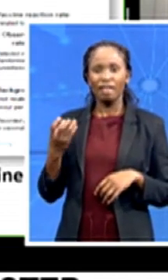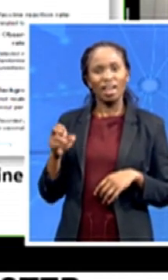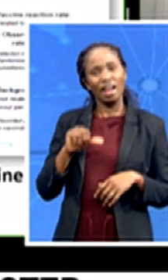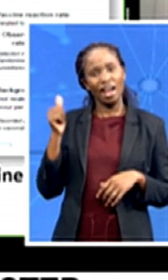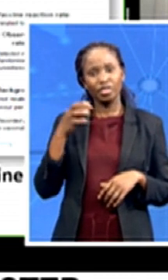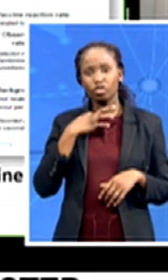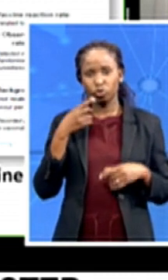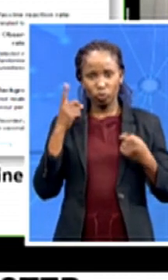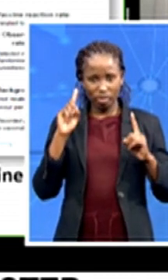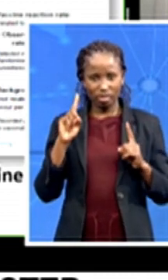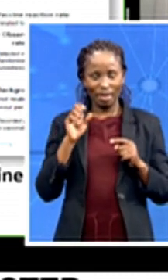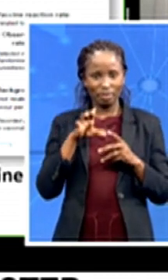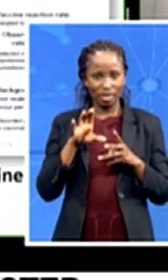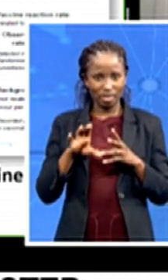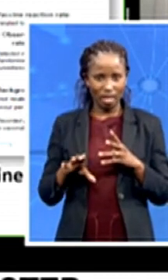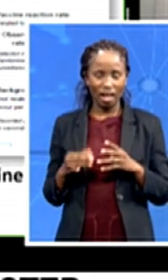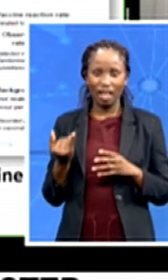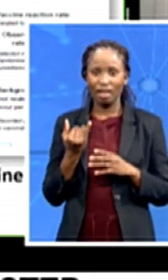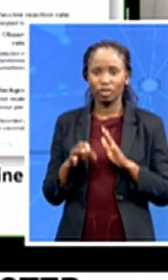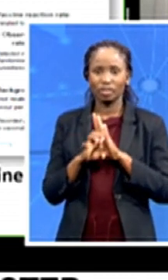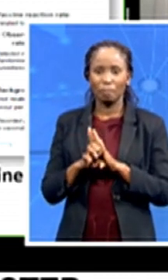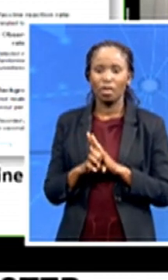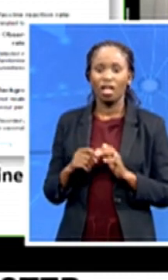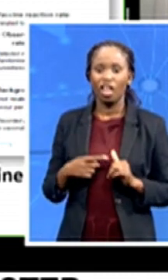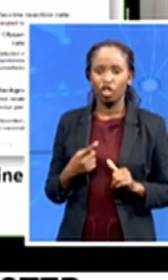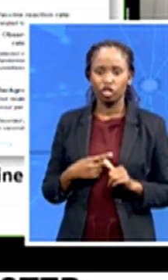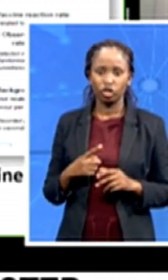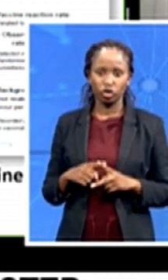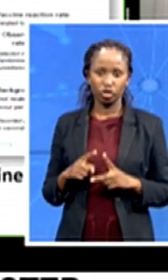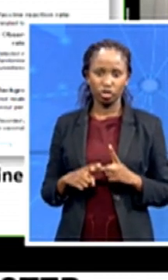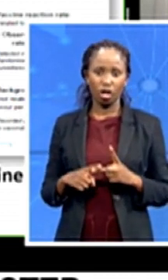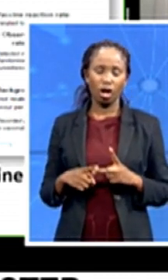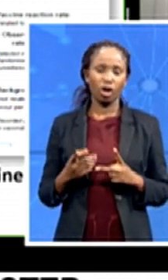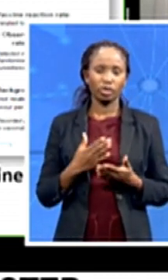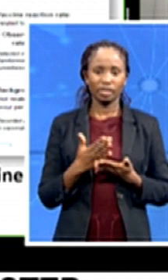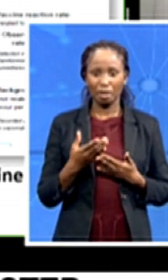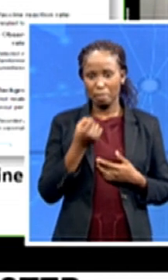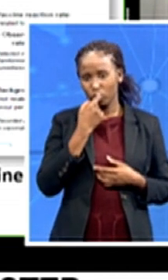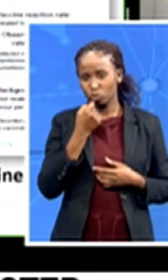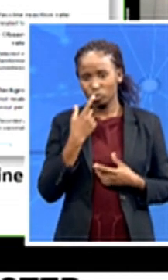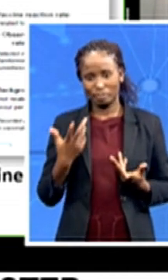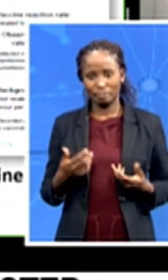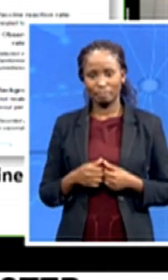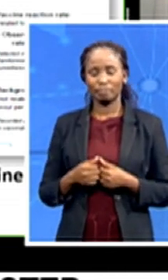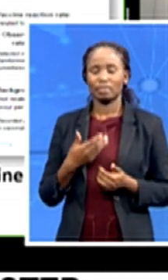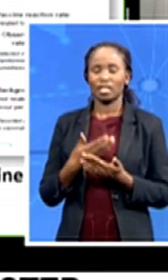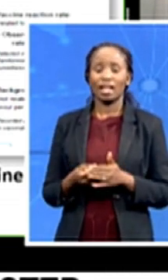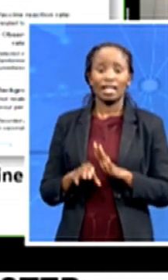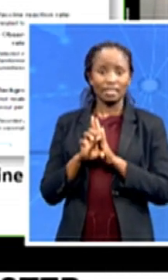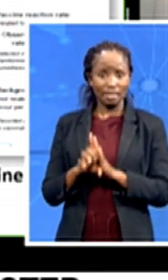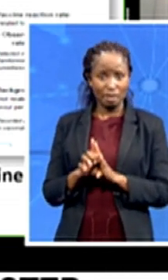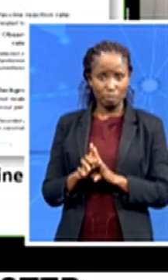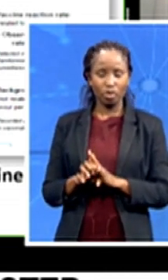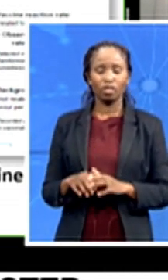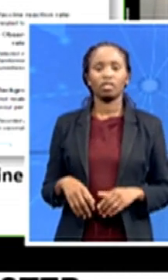an allergen or a herbal medicine. So to give you an example, say, for instance, someone is allergic to